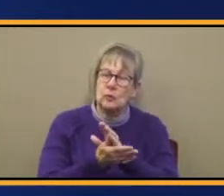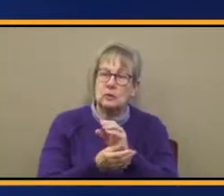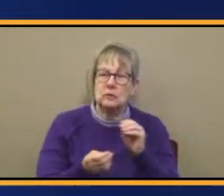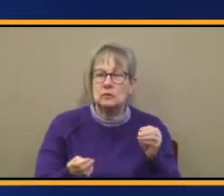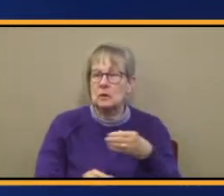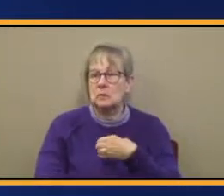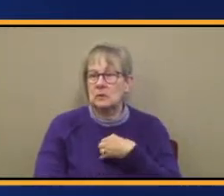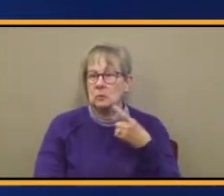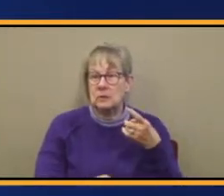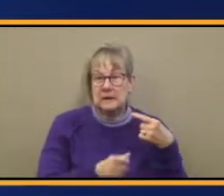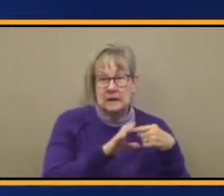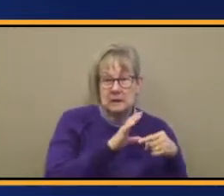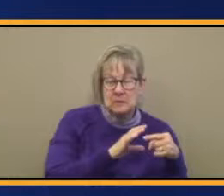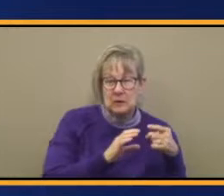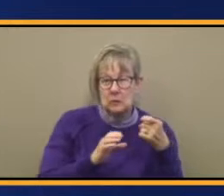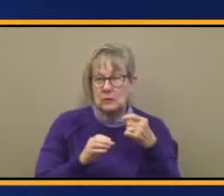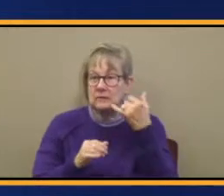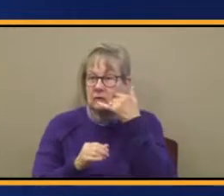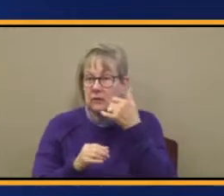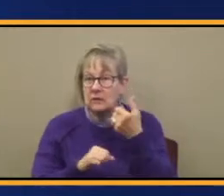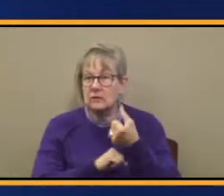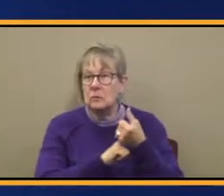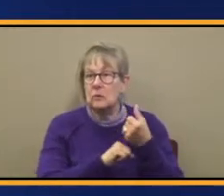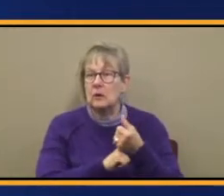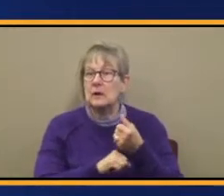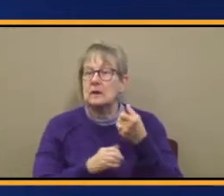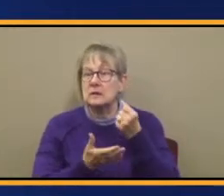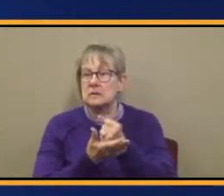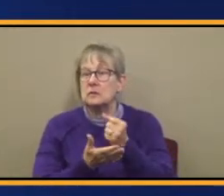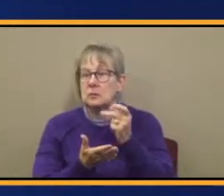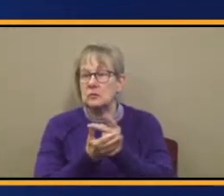call in support. City Plan Commission was approval on a